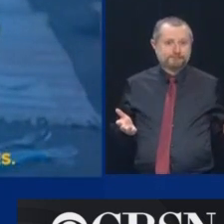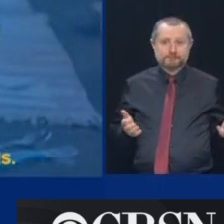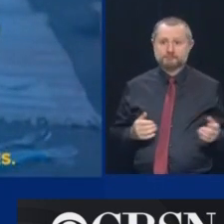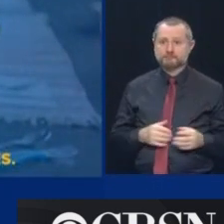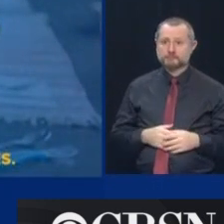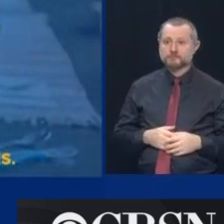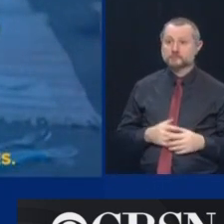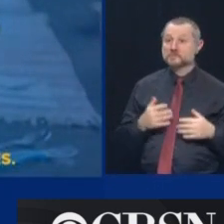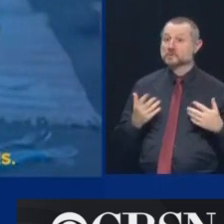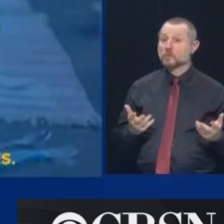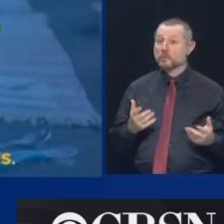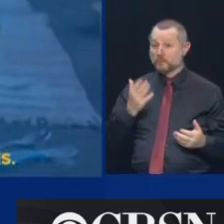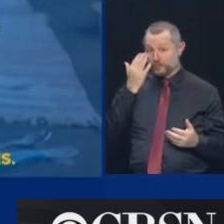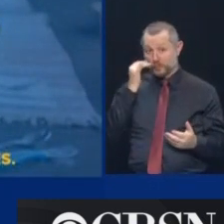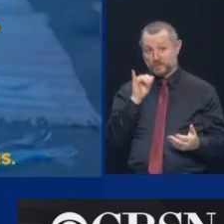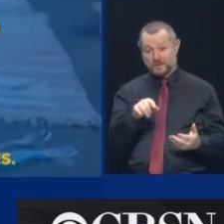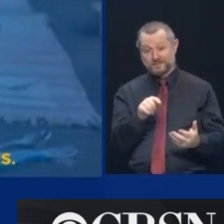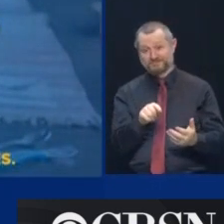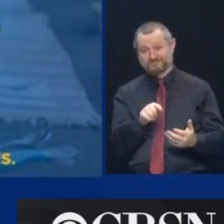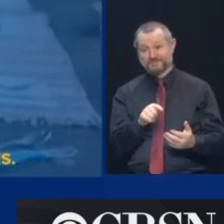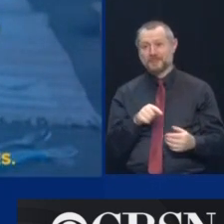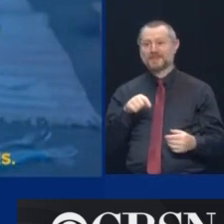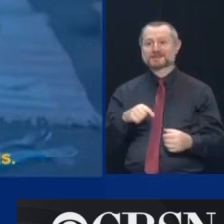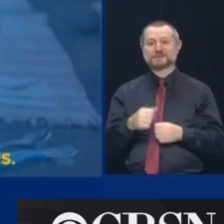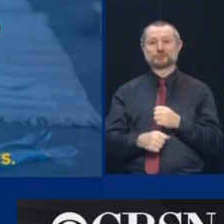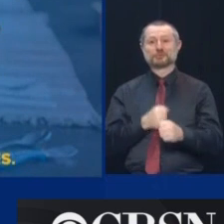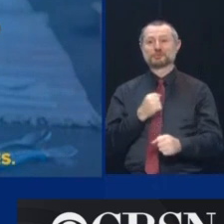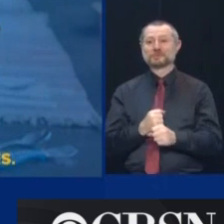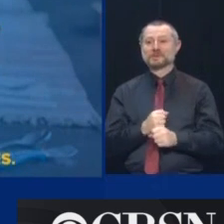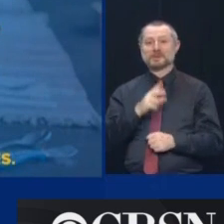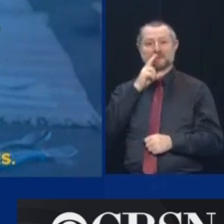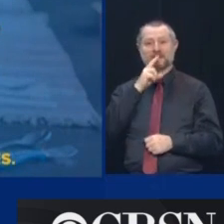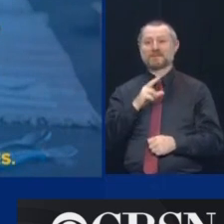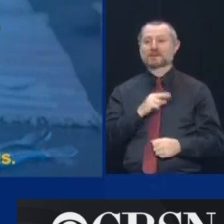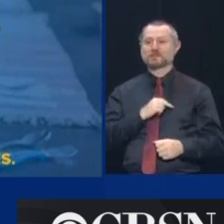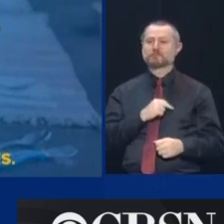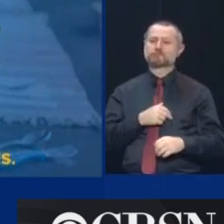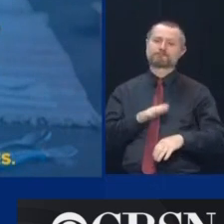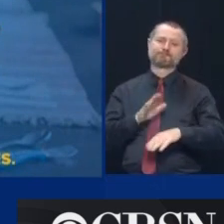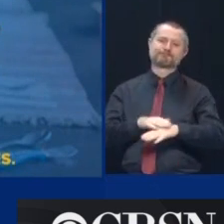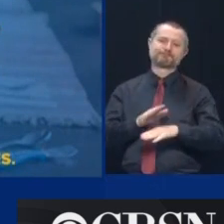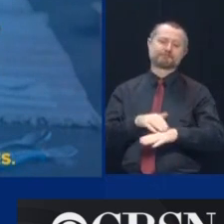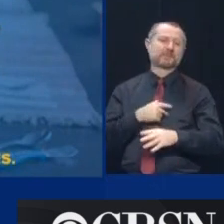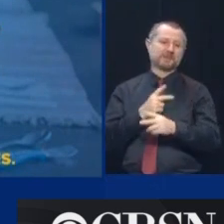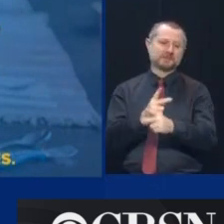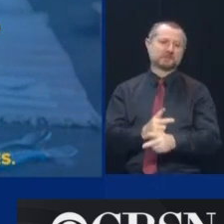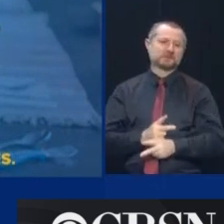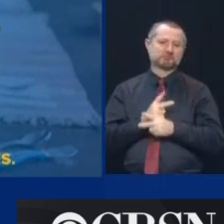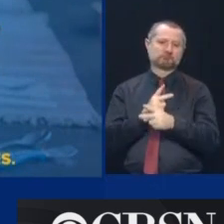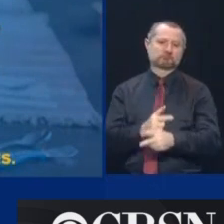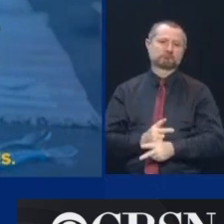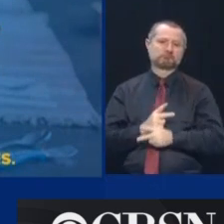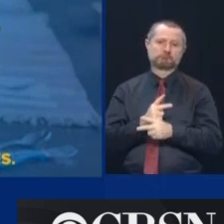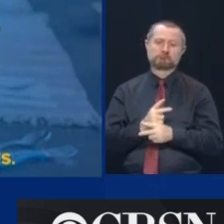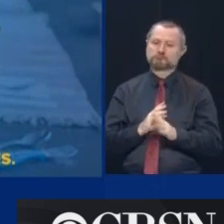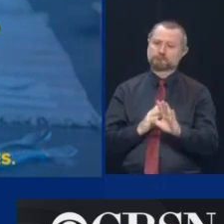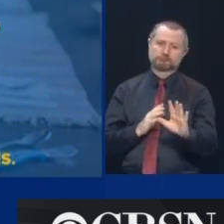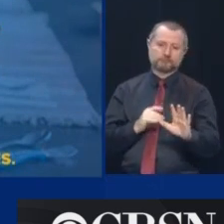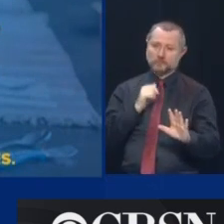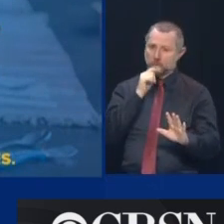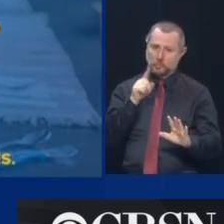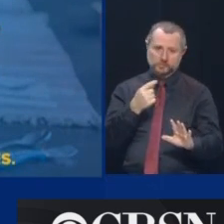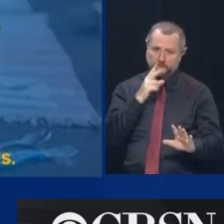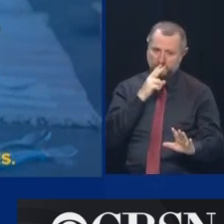So, this Thanksgiving, we urge caution. But it's really not going to be just this Thanksgiving.